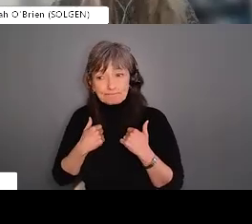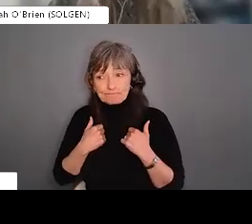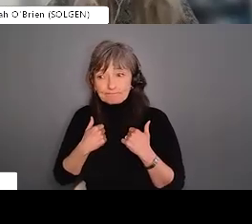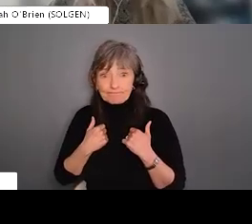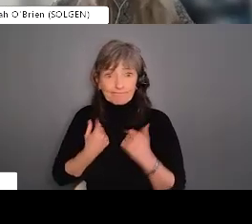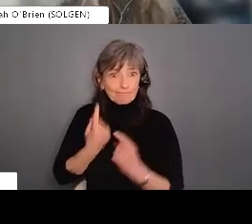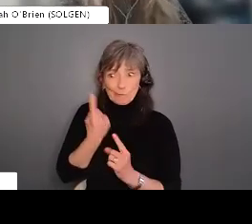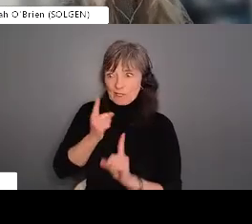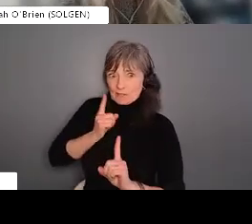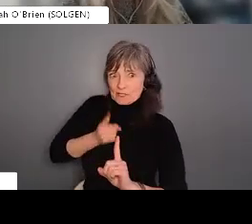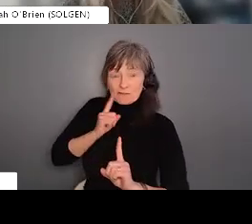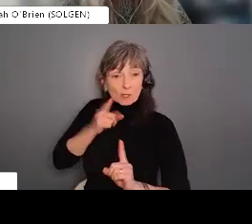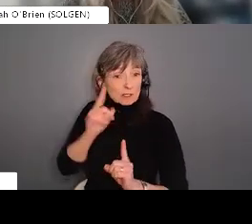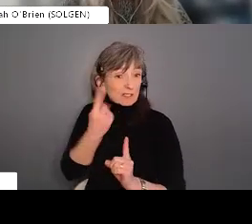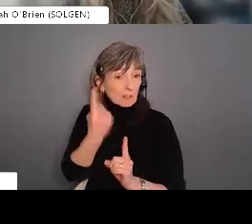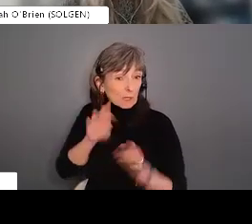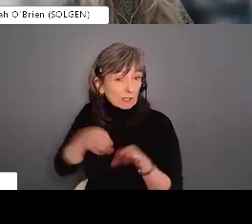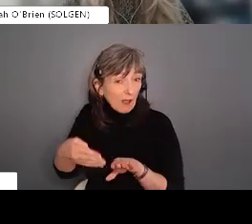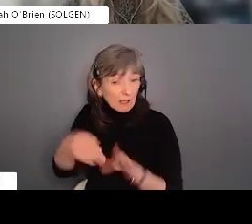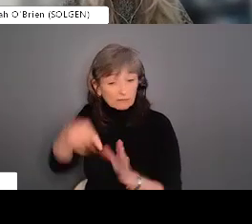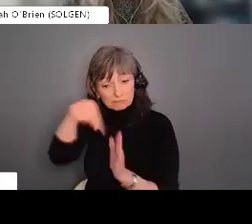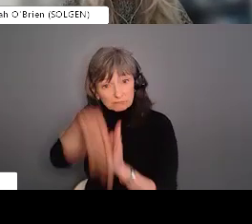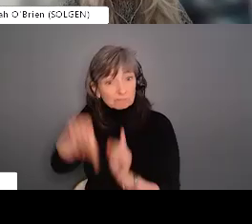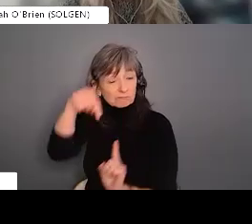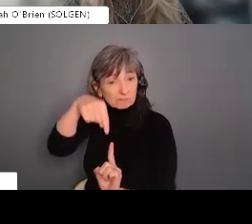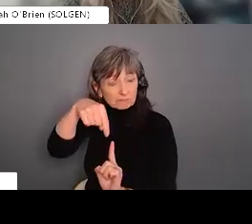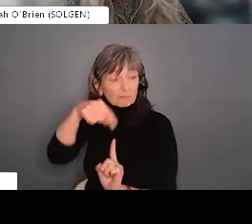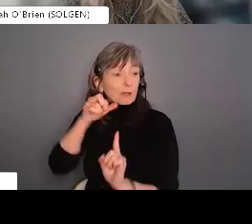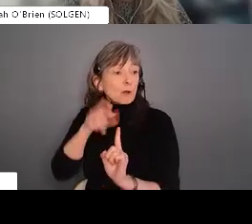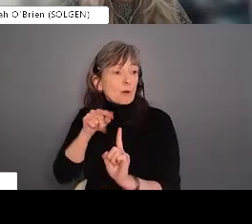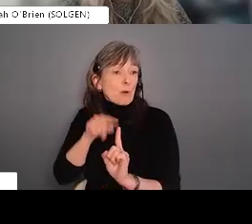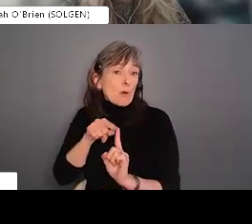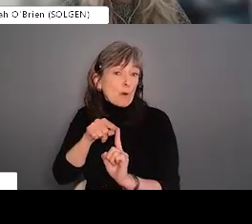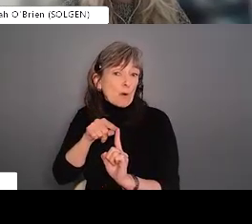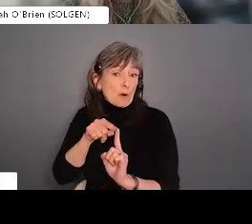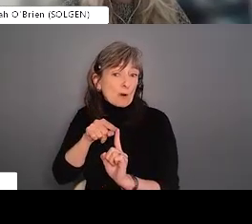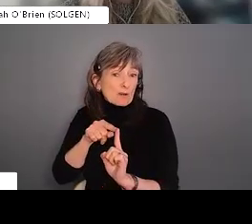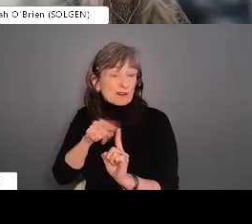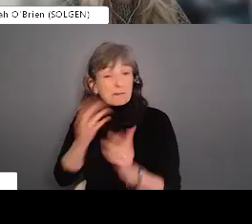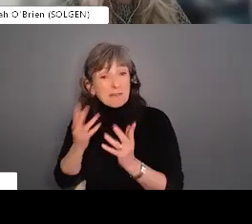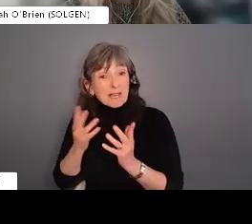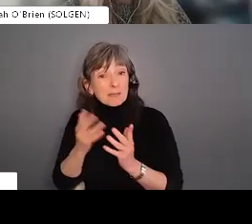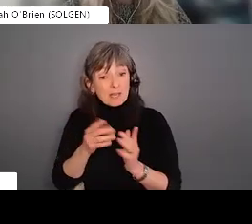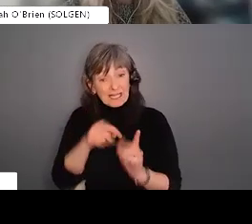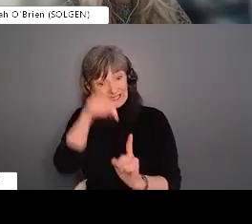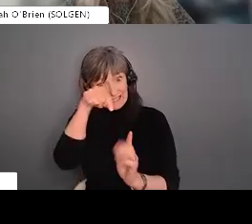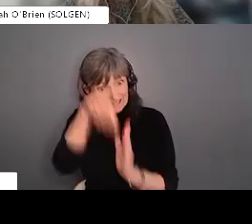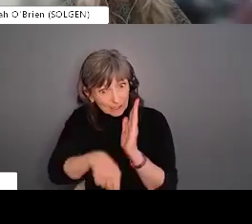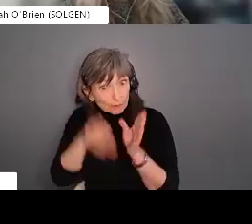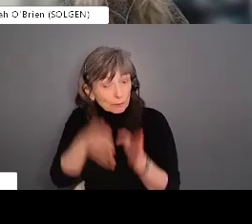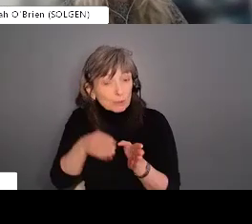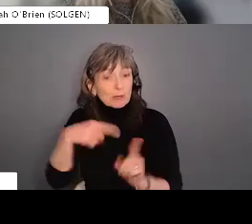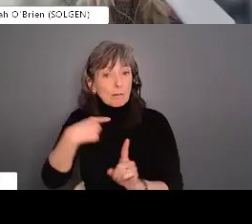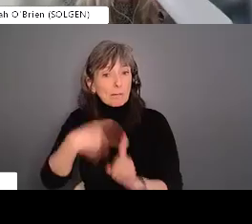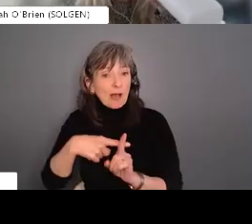homicide victim, or a case would maybe a homicide-suicide situation. They would review